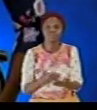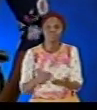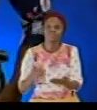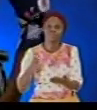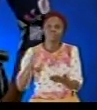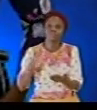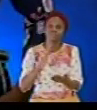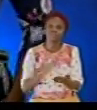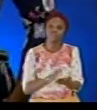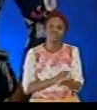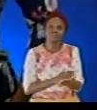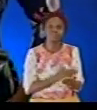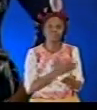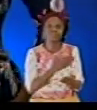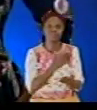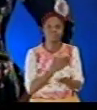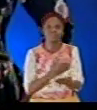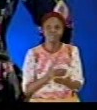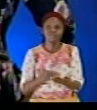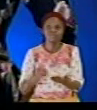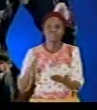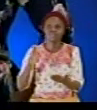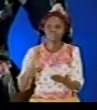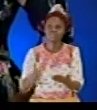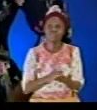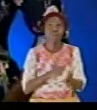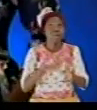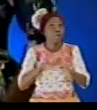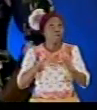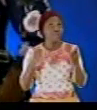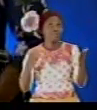settled. Open my eyes, O